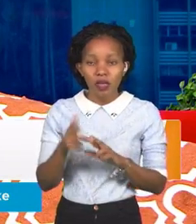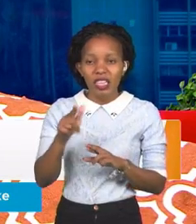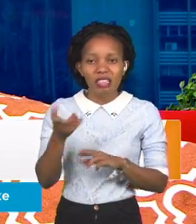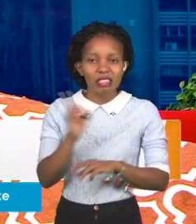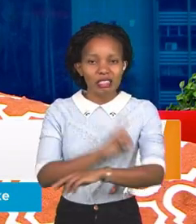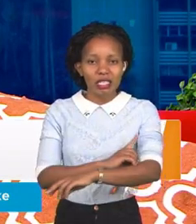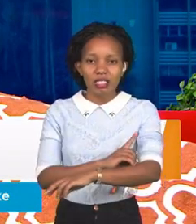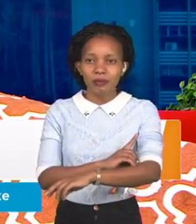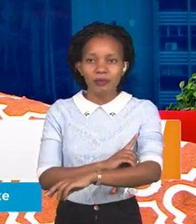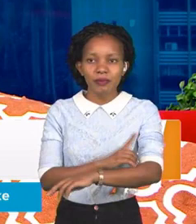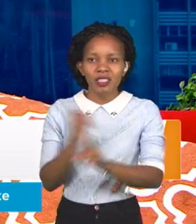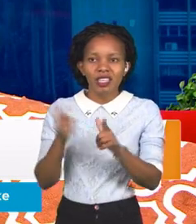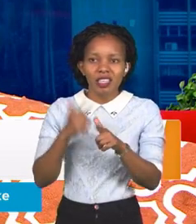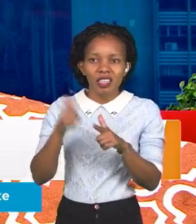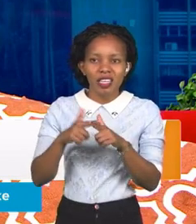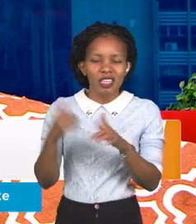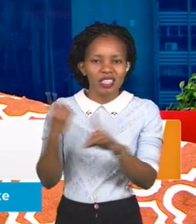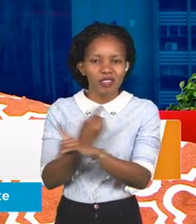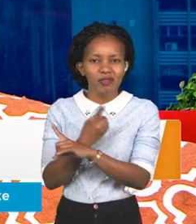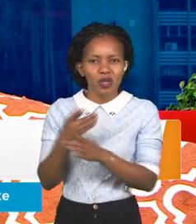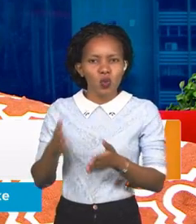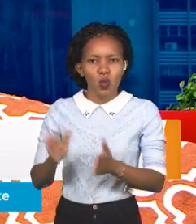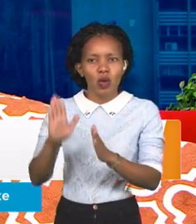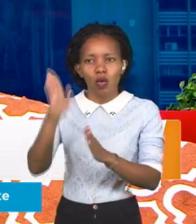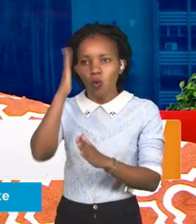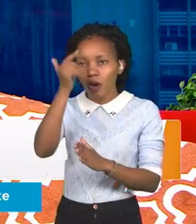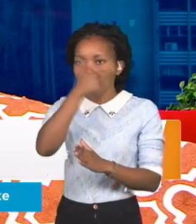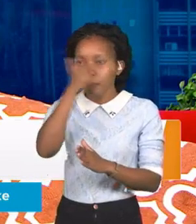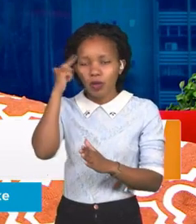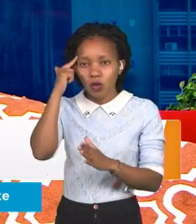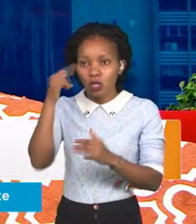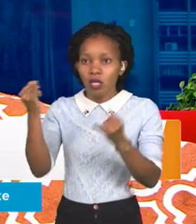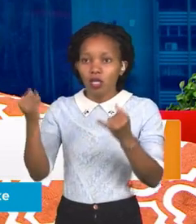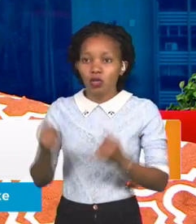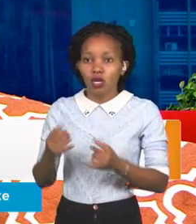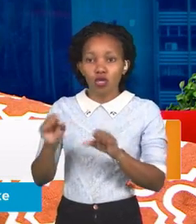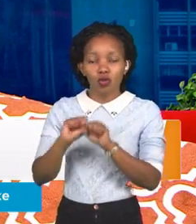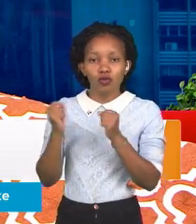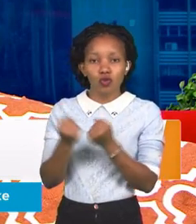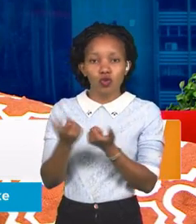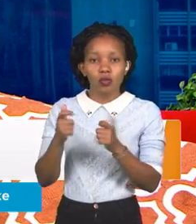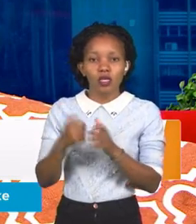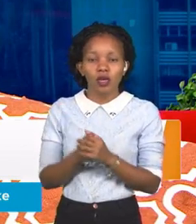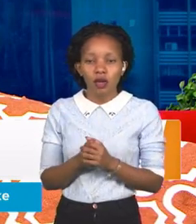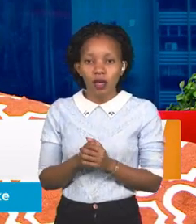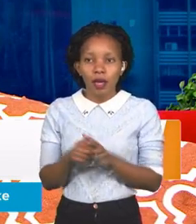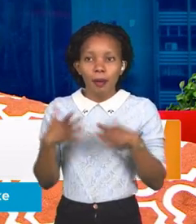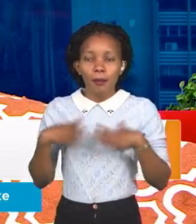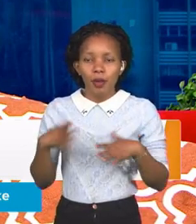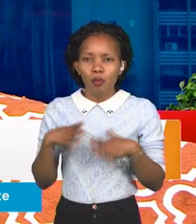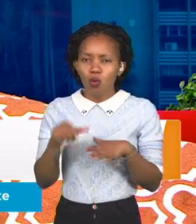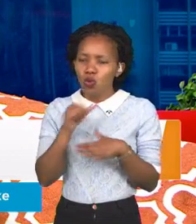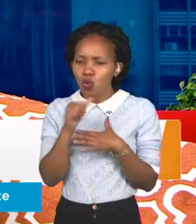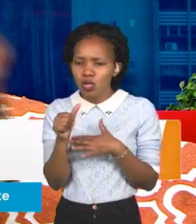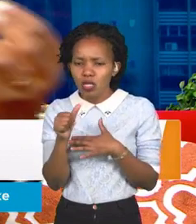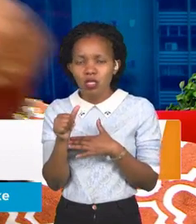days, they've taken a different angle due to the introduction of social media. People are not investing